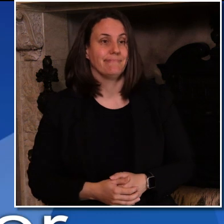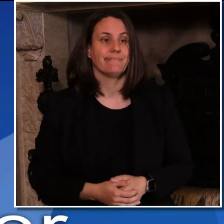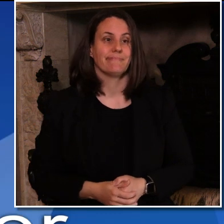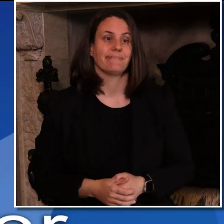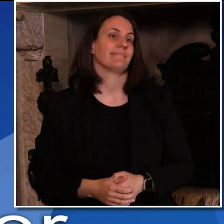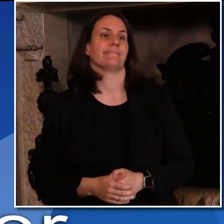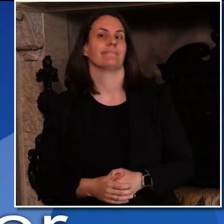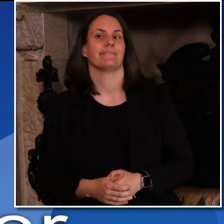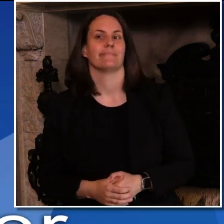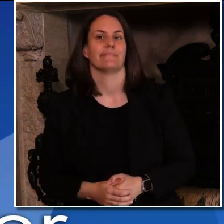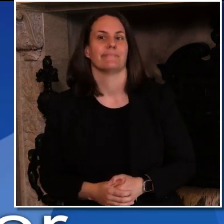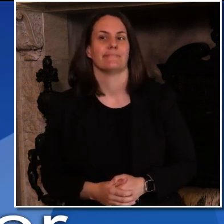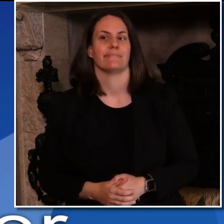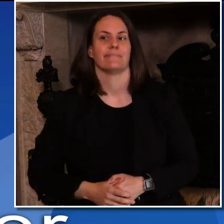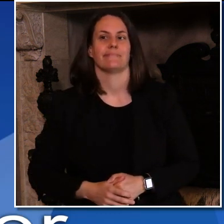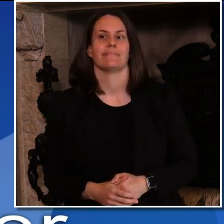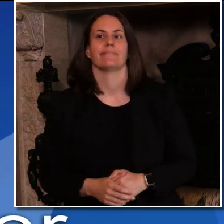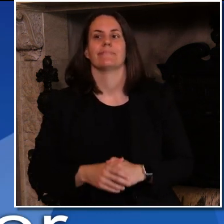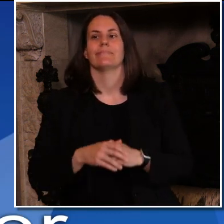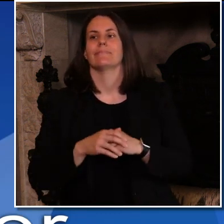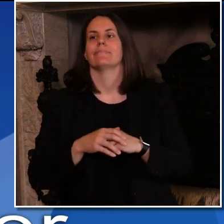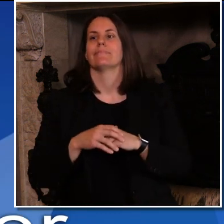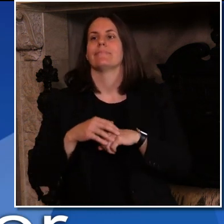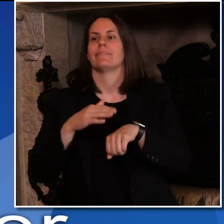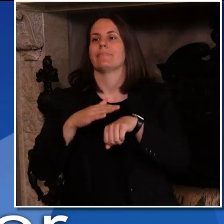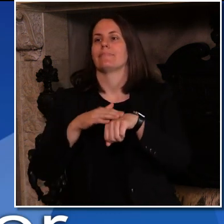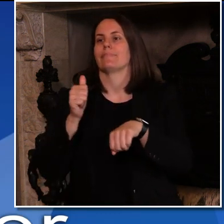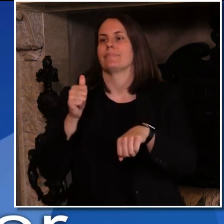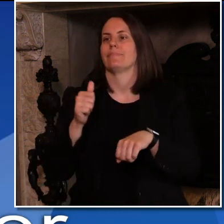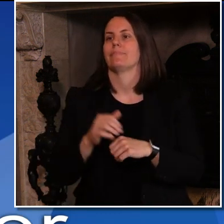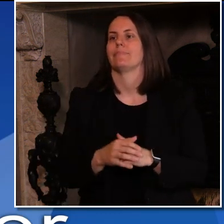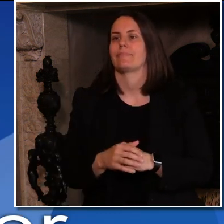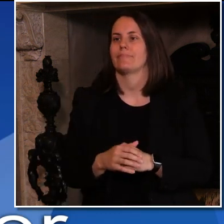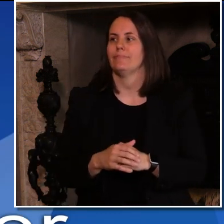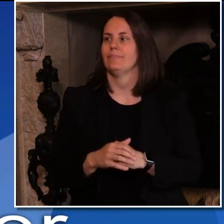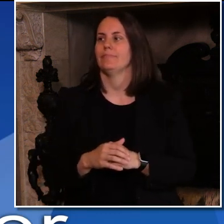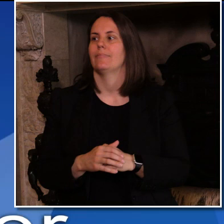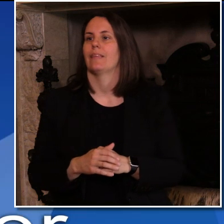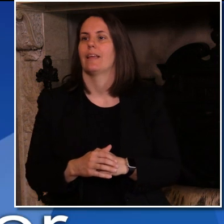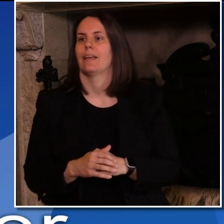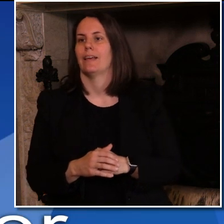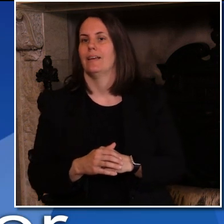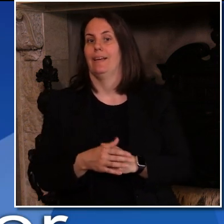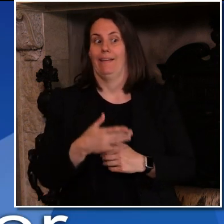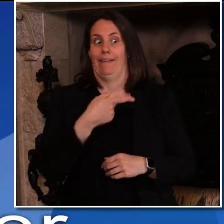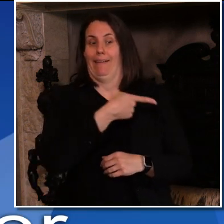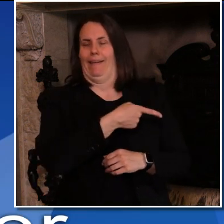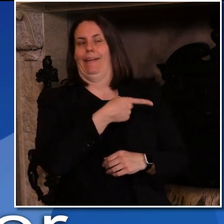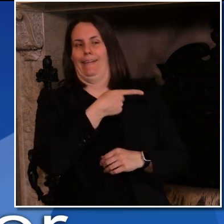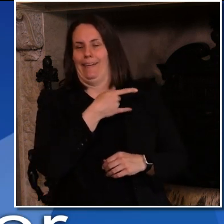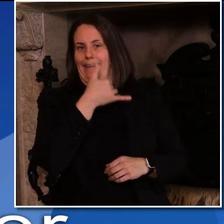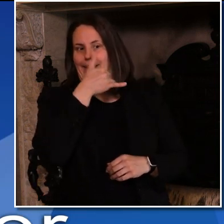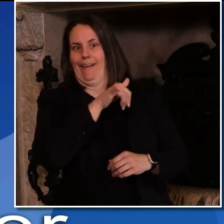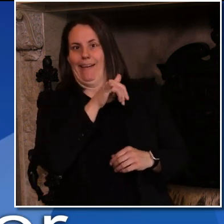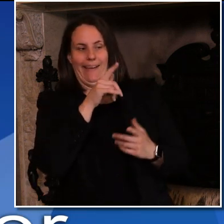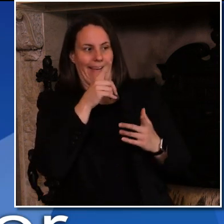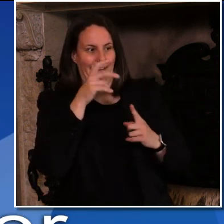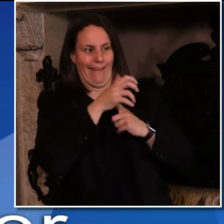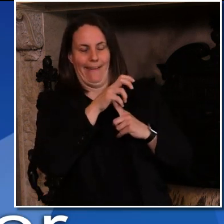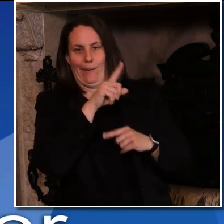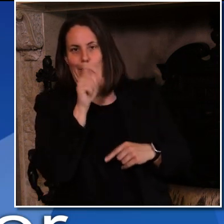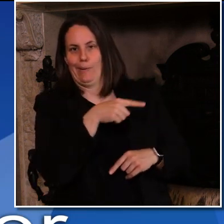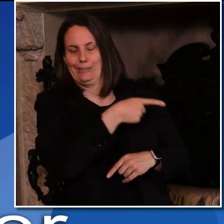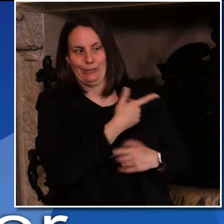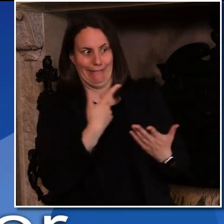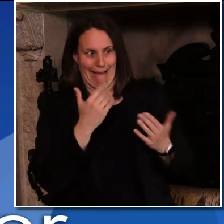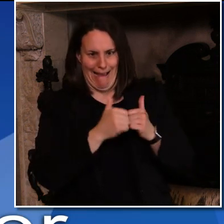Good afternoon, Governor. I'm not sure how to top that last question. Nor the answer. But you began the call. You began the call